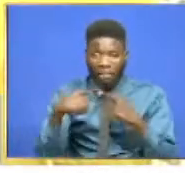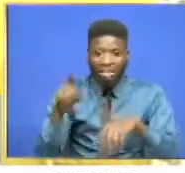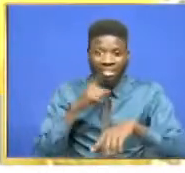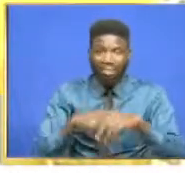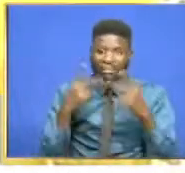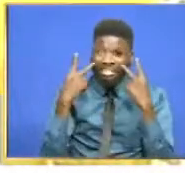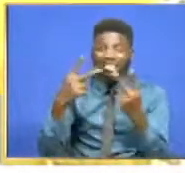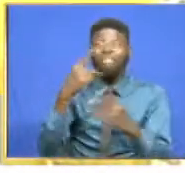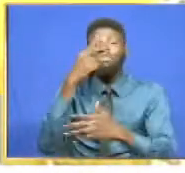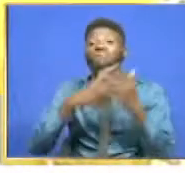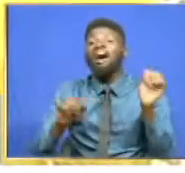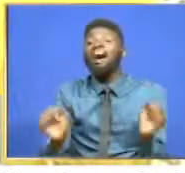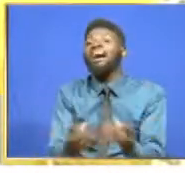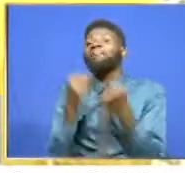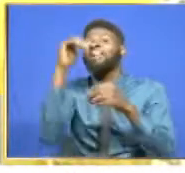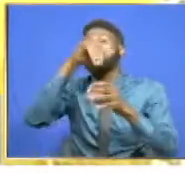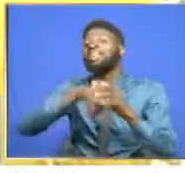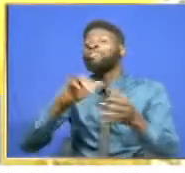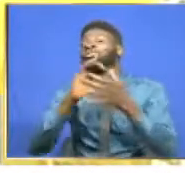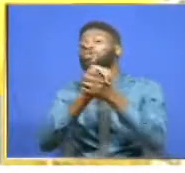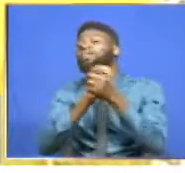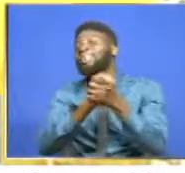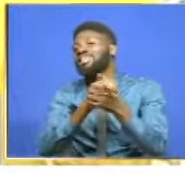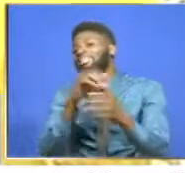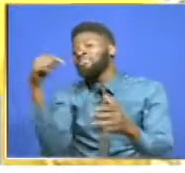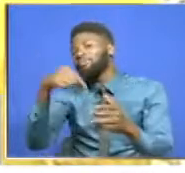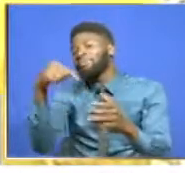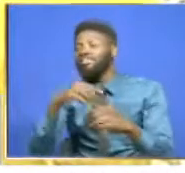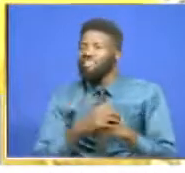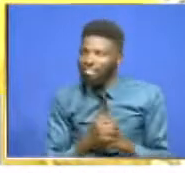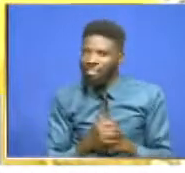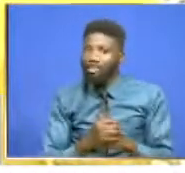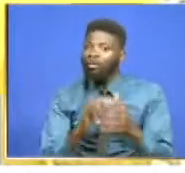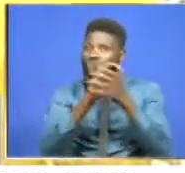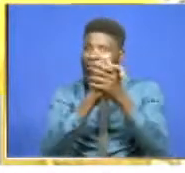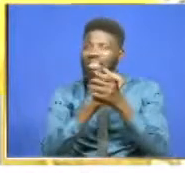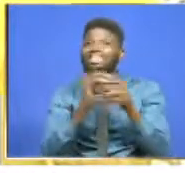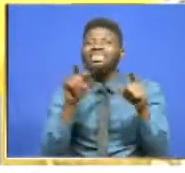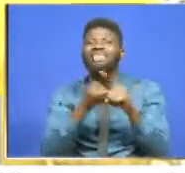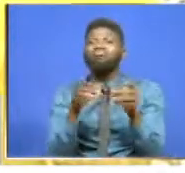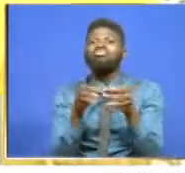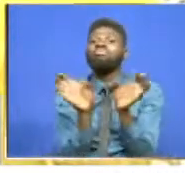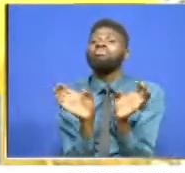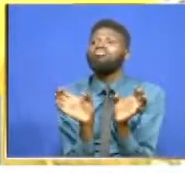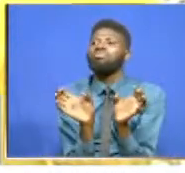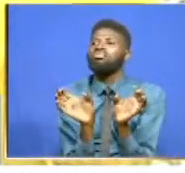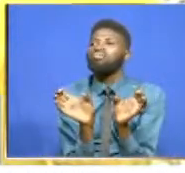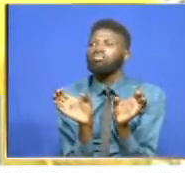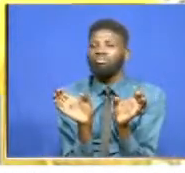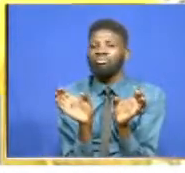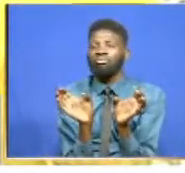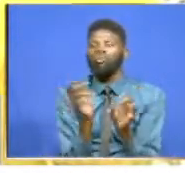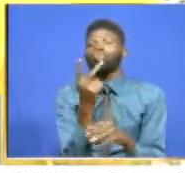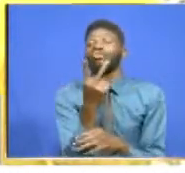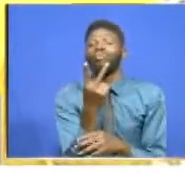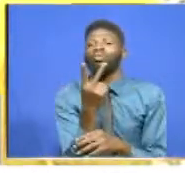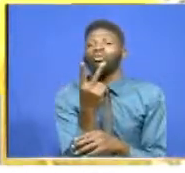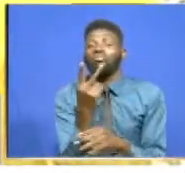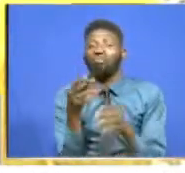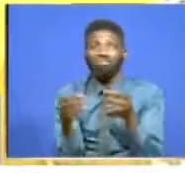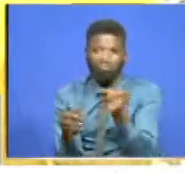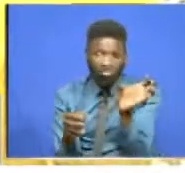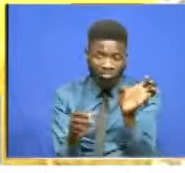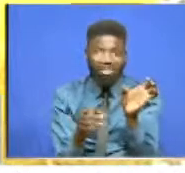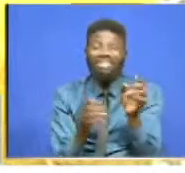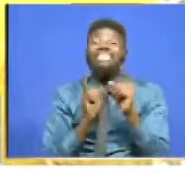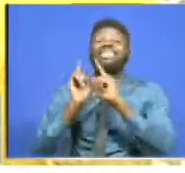Jubilee, first of all, Jubilee kind of broke into two parties, two factions. There's a faction called Tanga